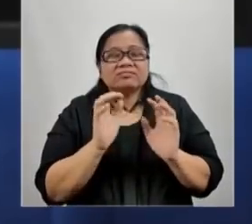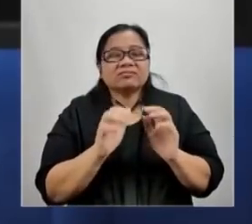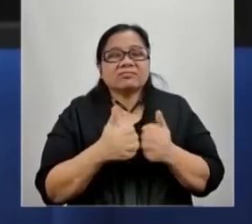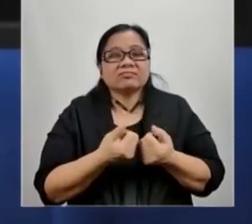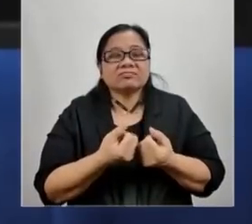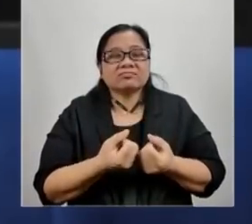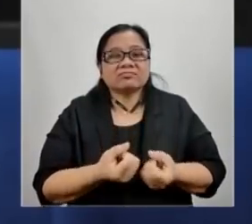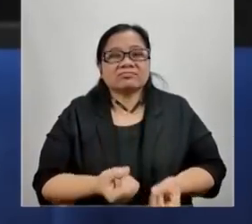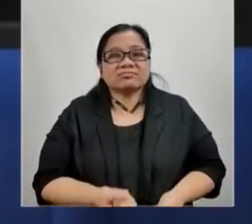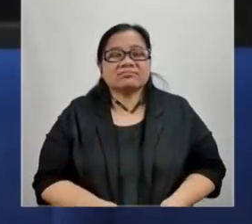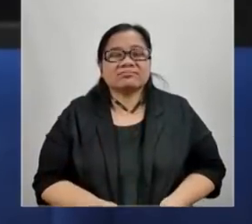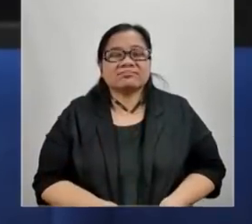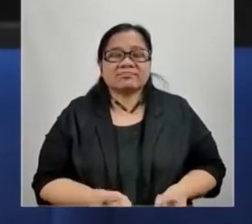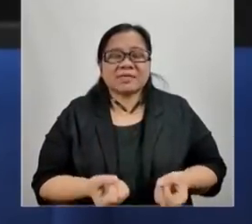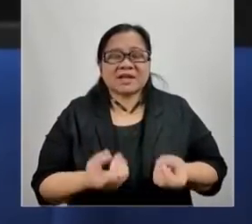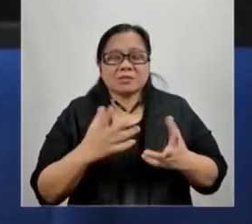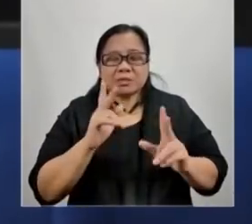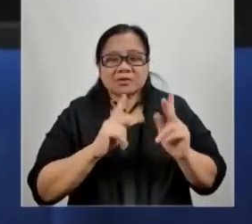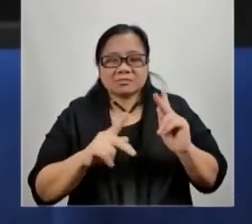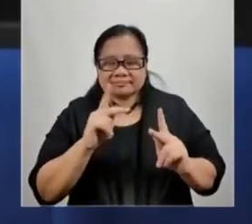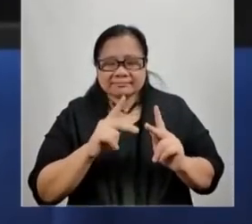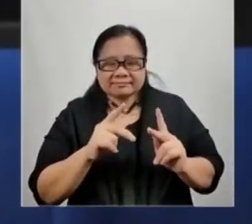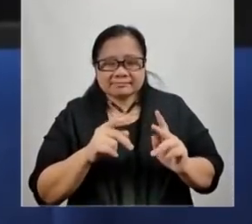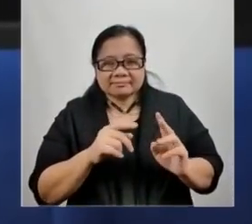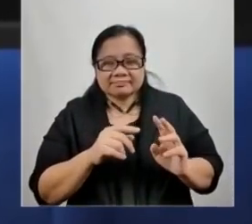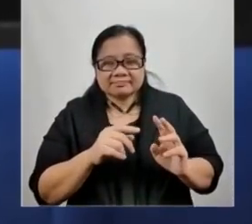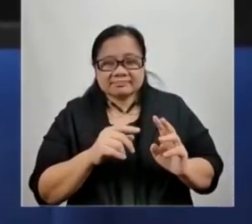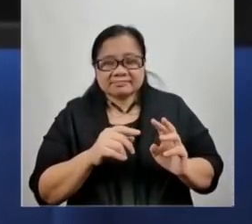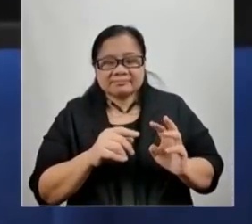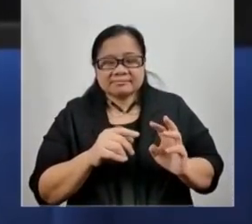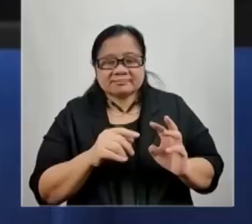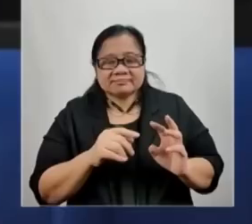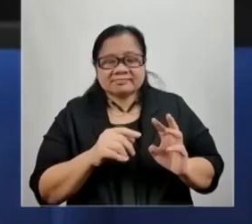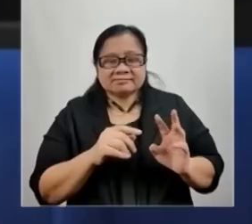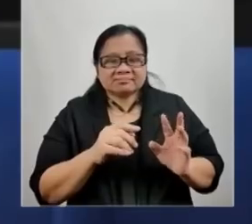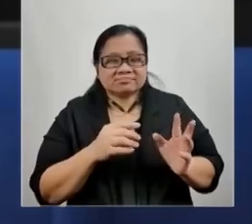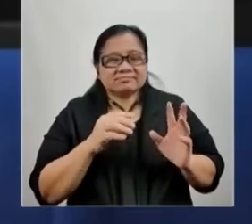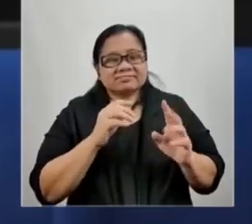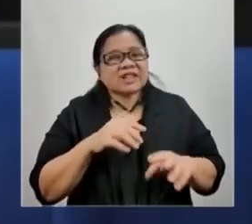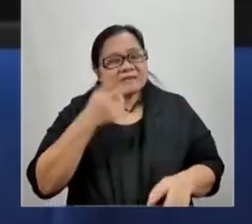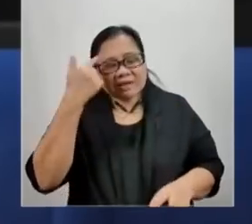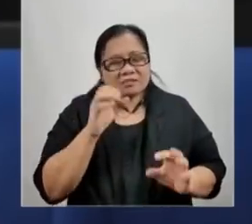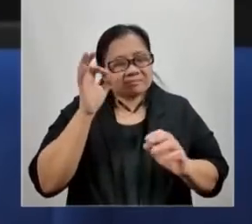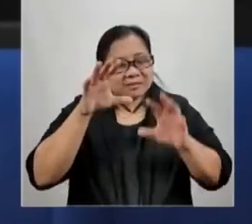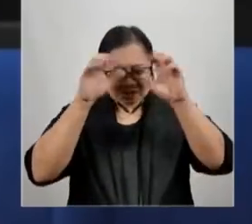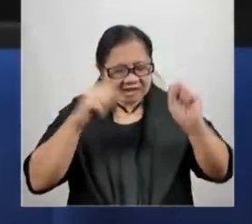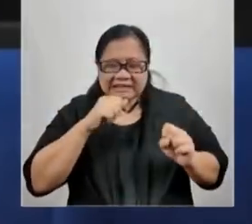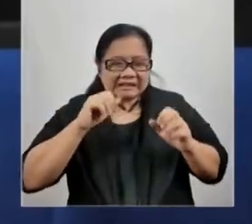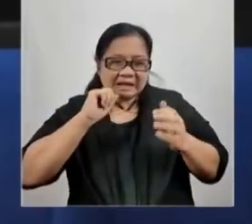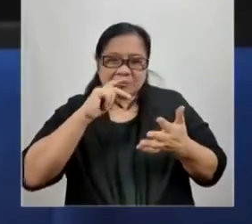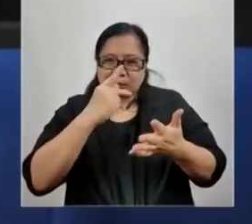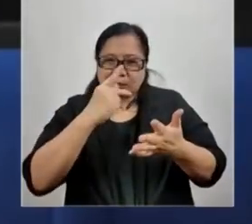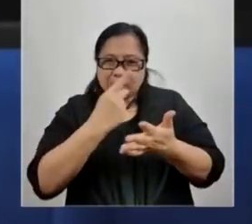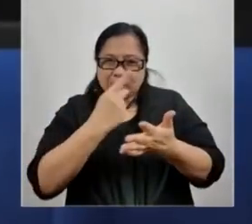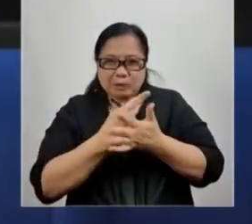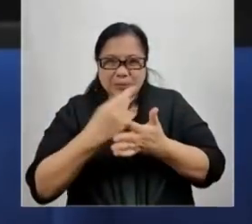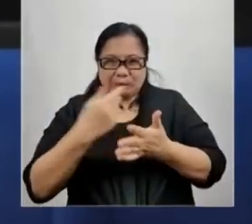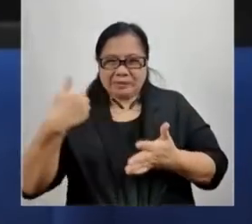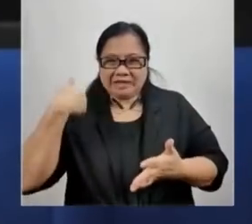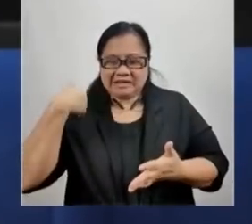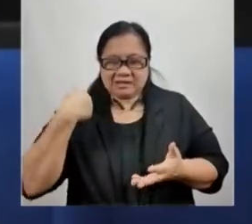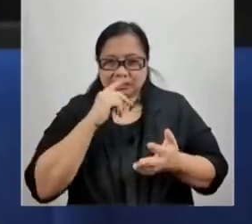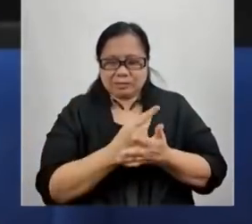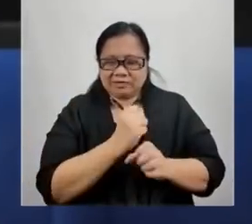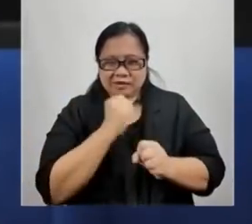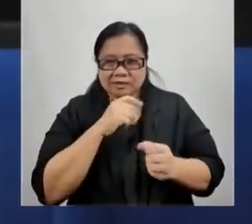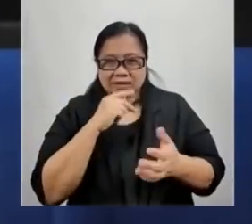roll. We'll take your questions with the understanding that since this is an ongoing investigation, then